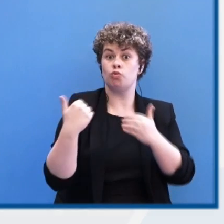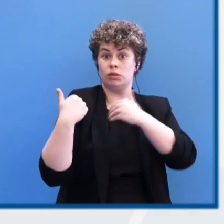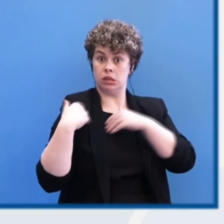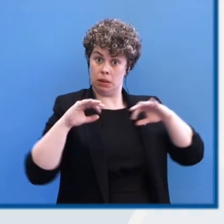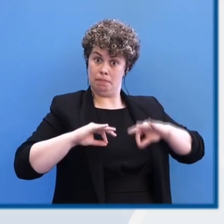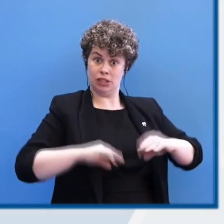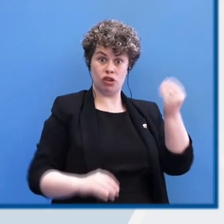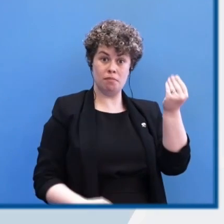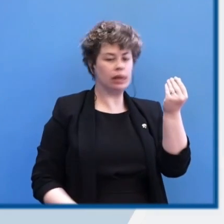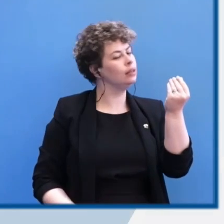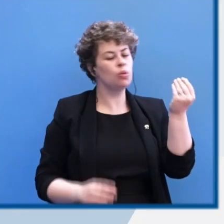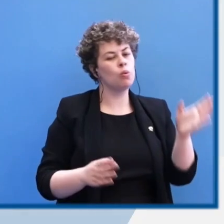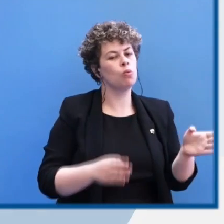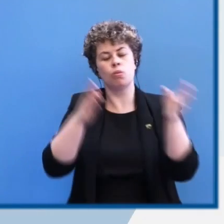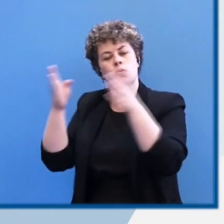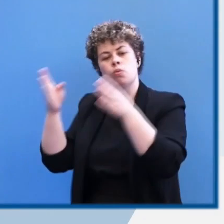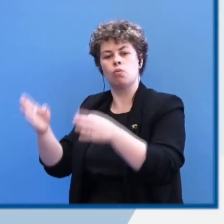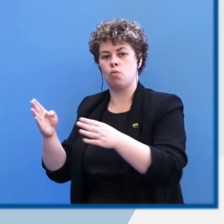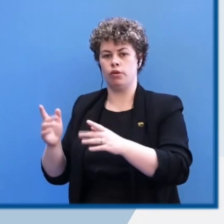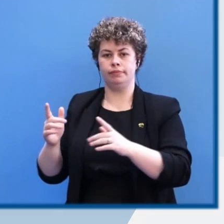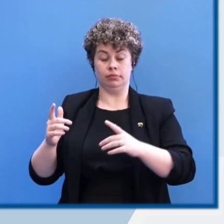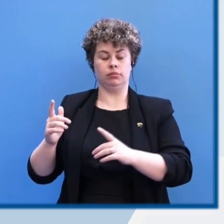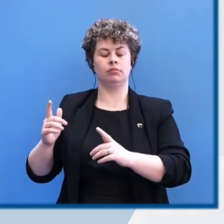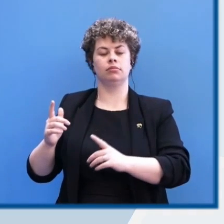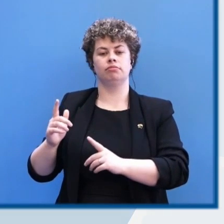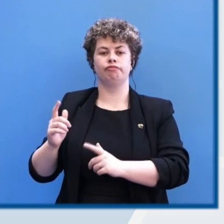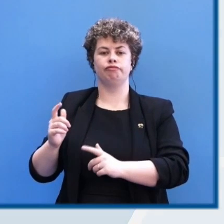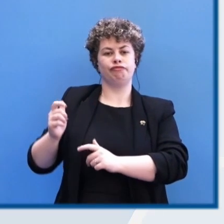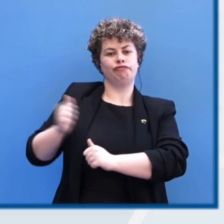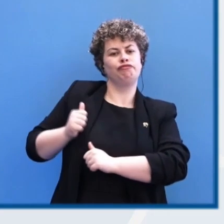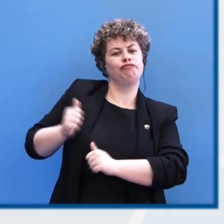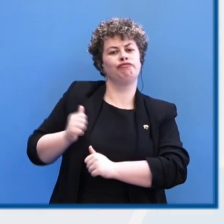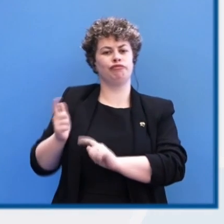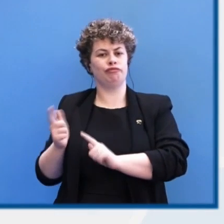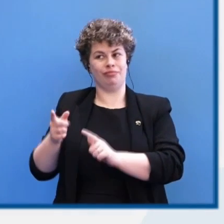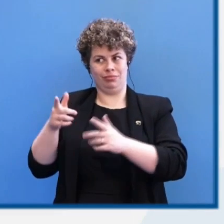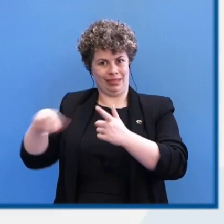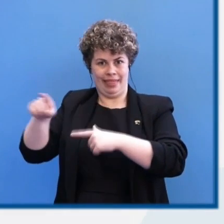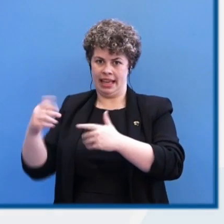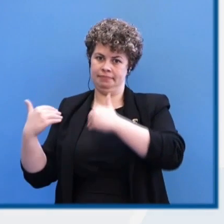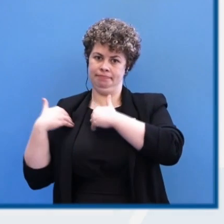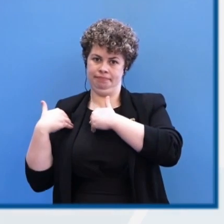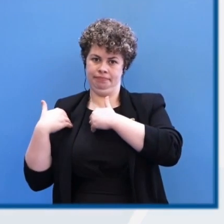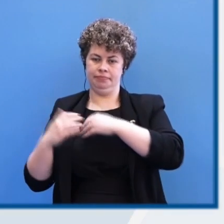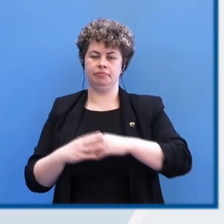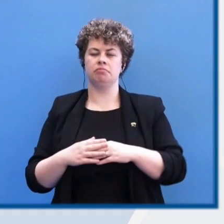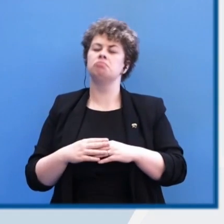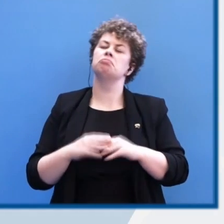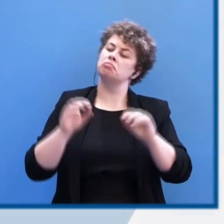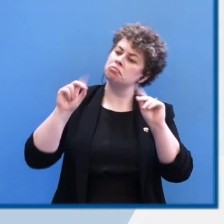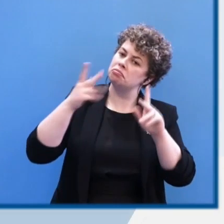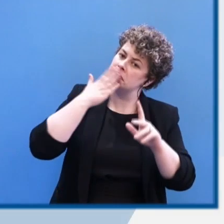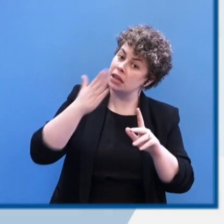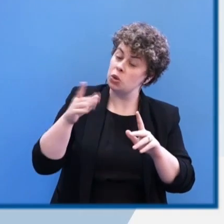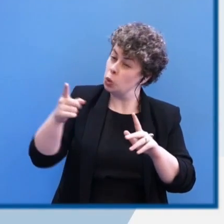Thank you, Peter. Do you think, as a follow-up, that the Ministry of Finance then can help to keep the